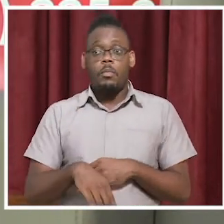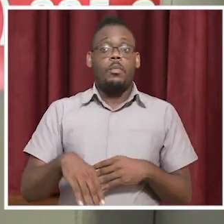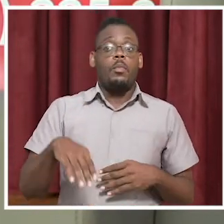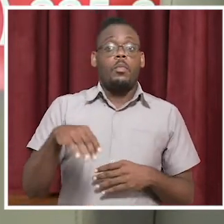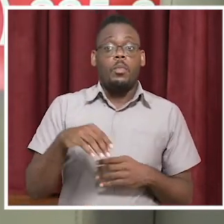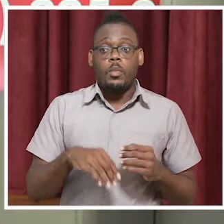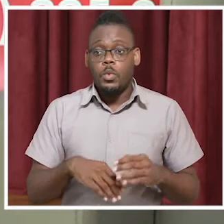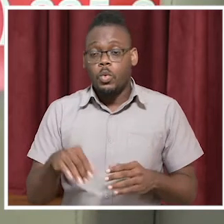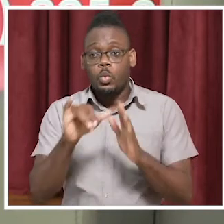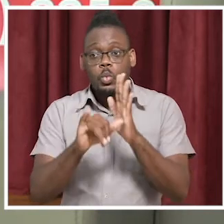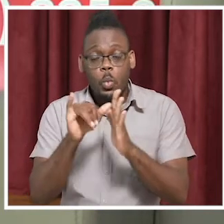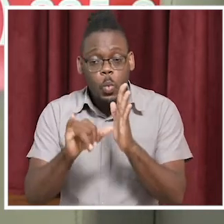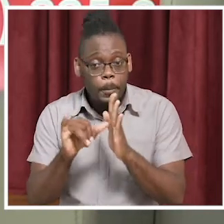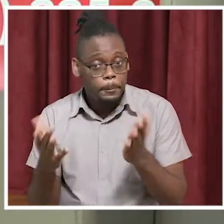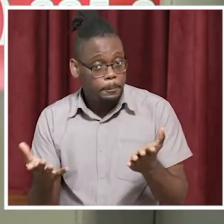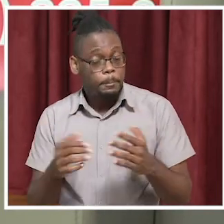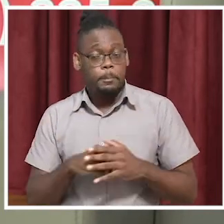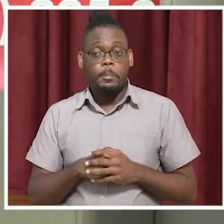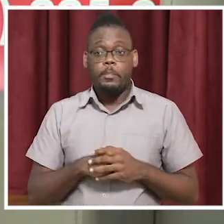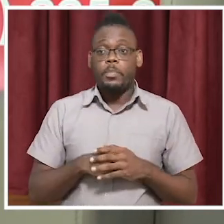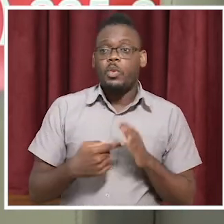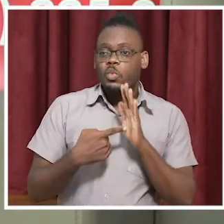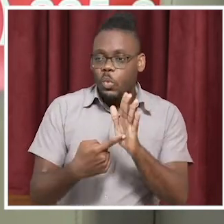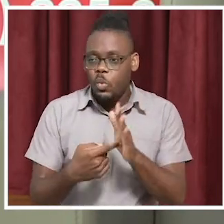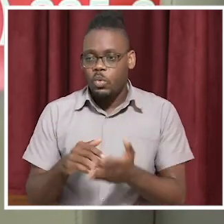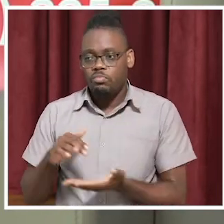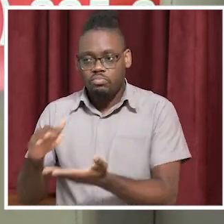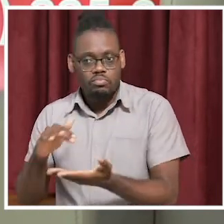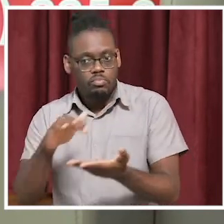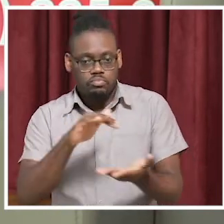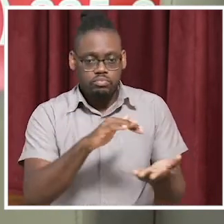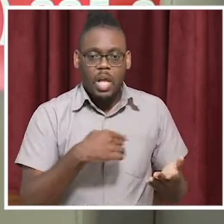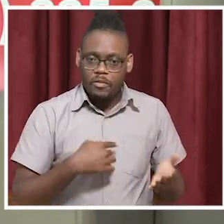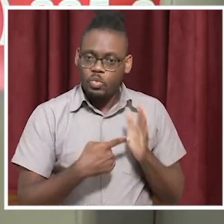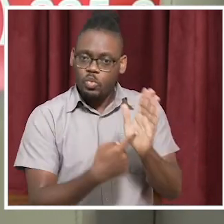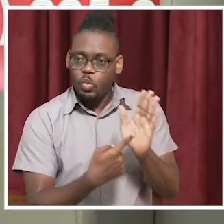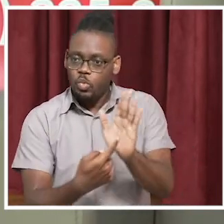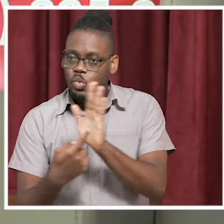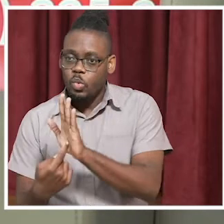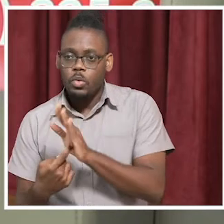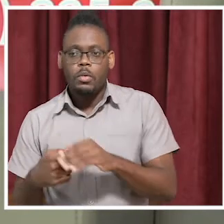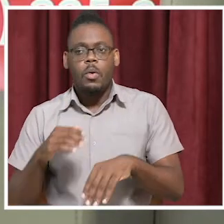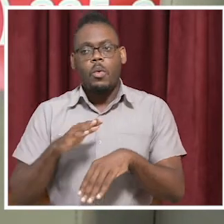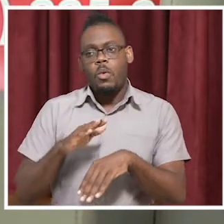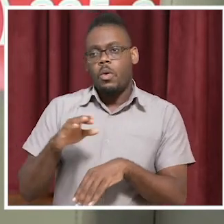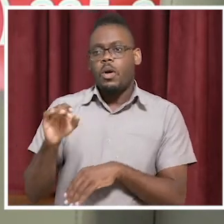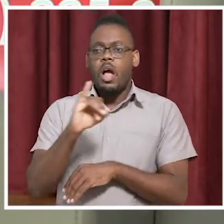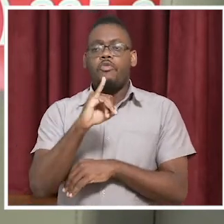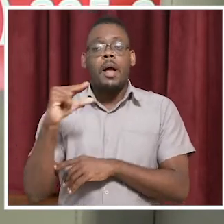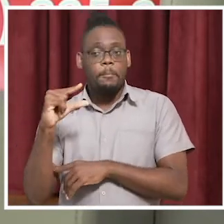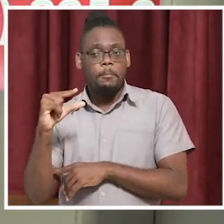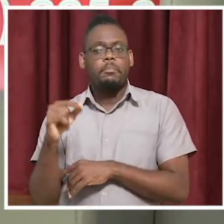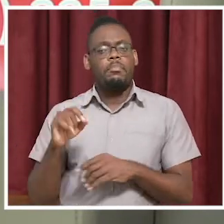channel, displaying our grant distributions, and we're also on Instagram. Yeah. So you can follow us, like, and